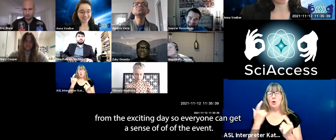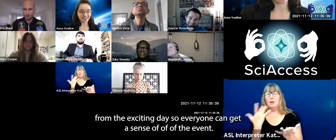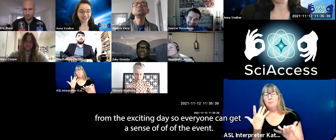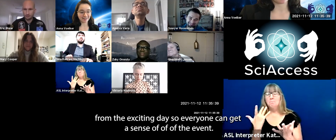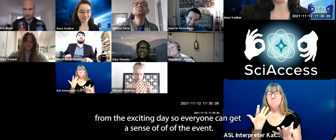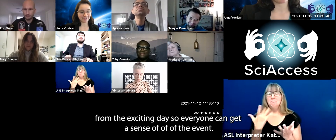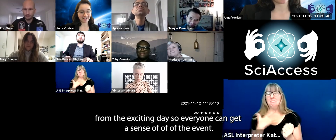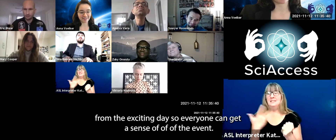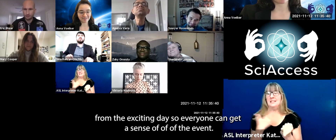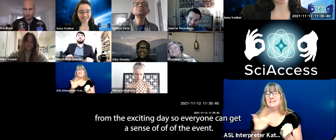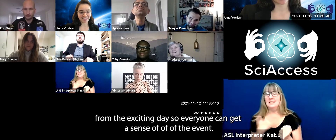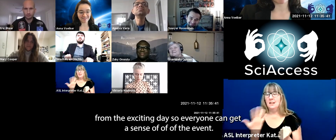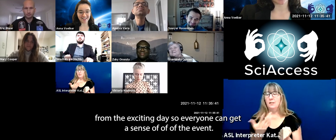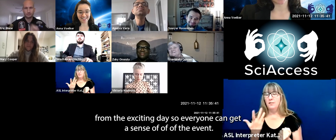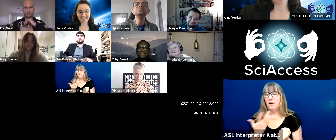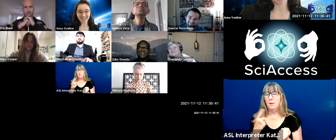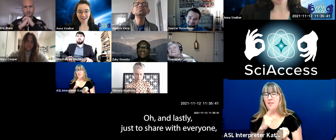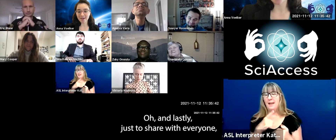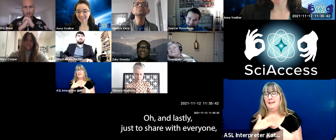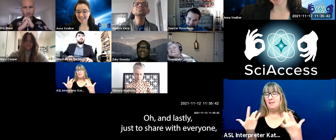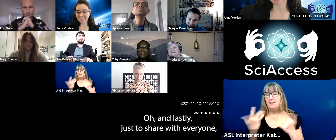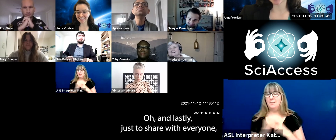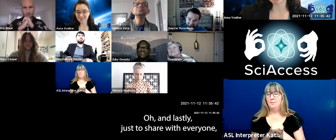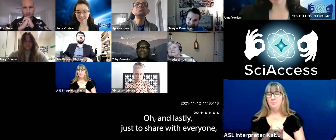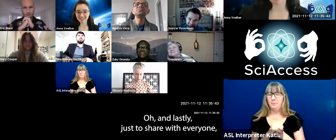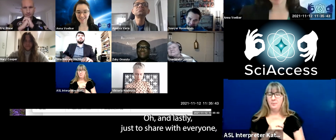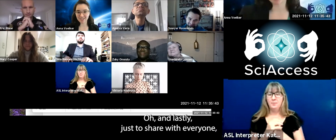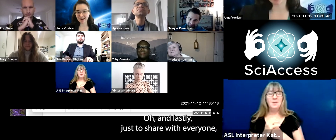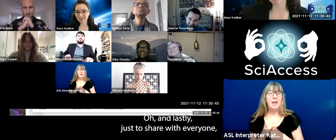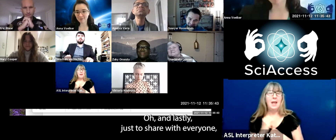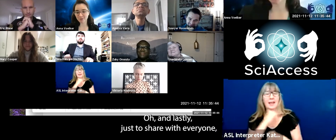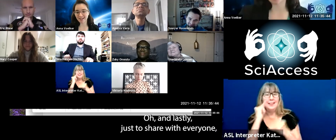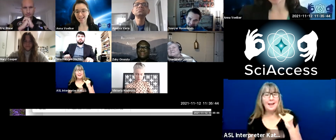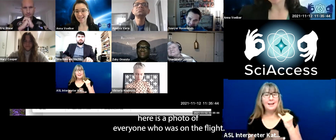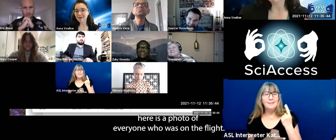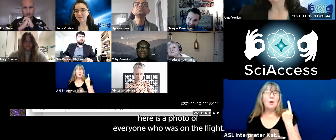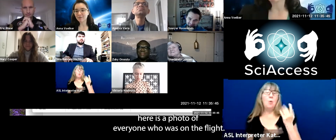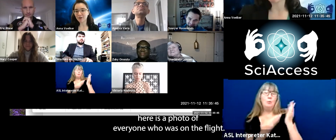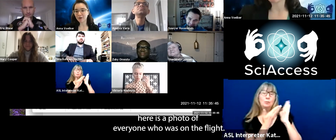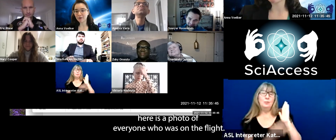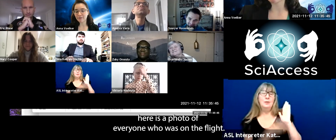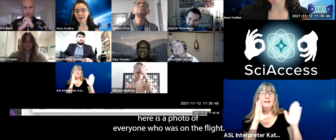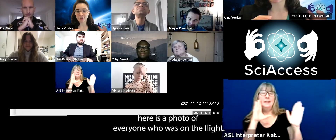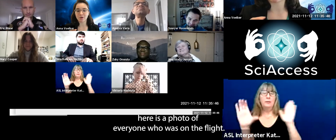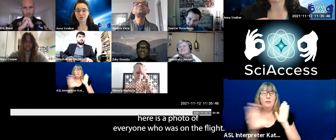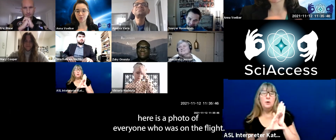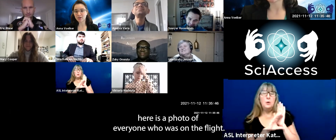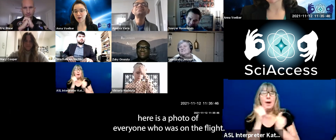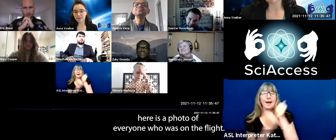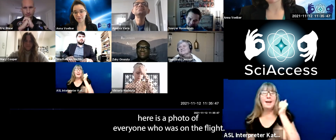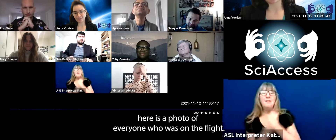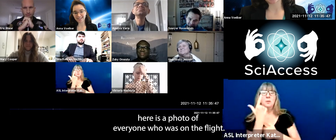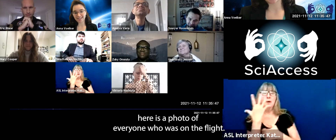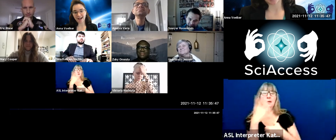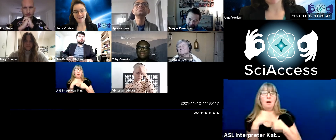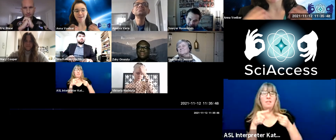of the event. Oh, and lastly, just to share with everyone, here is a photo of everyone who was